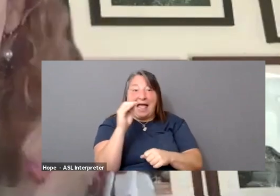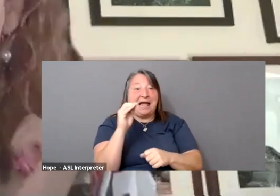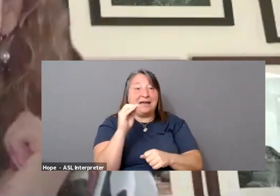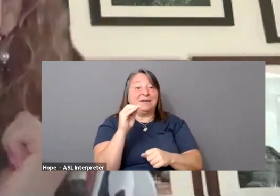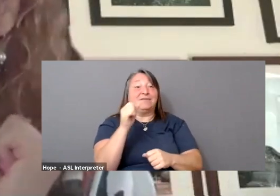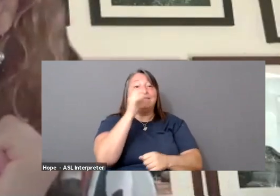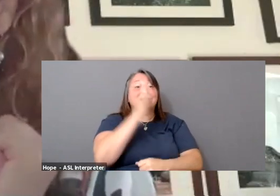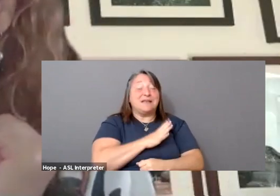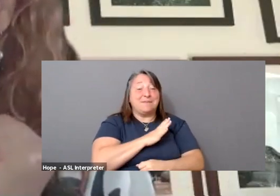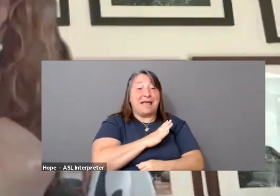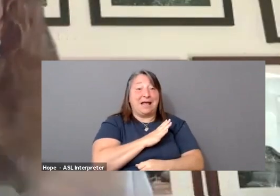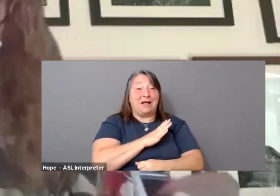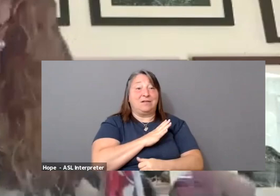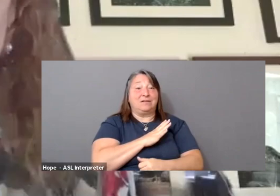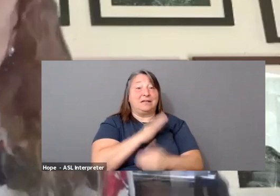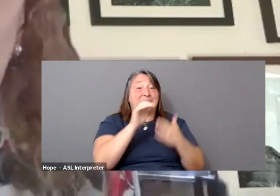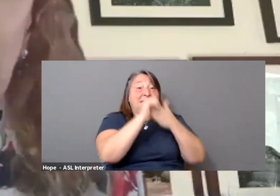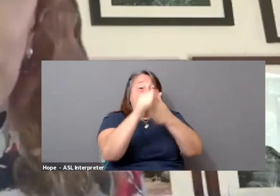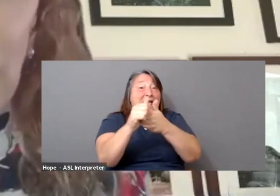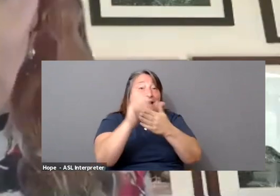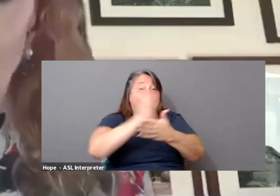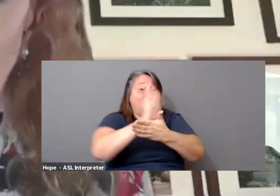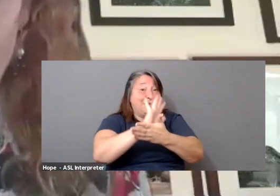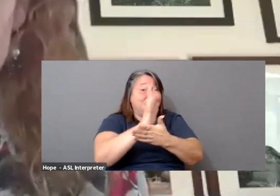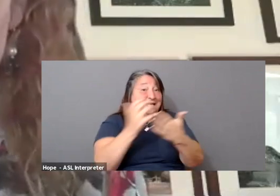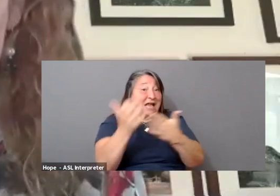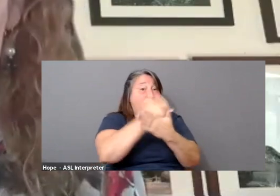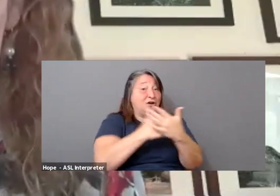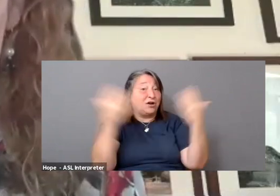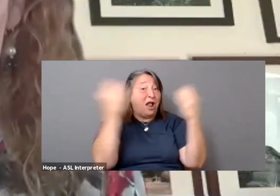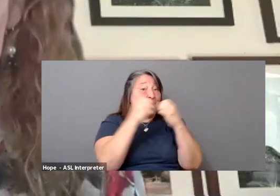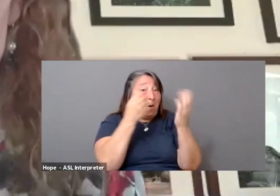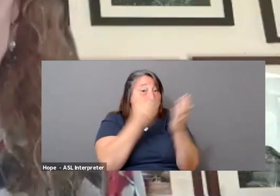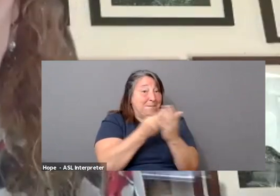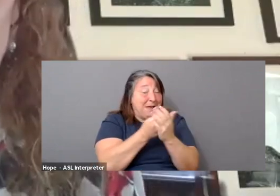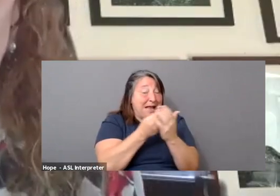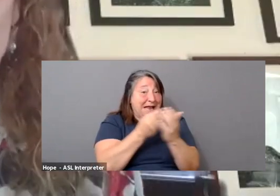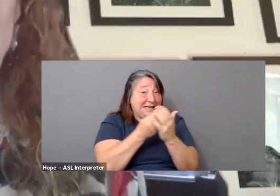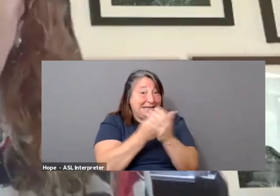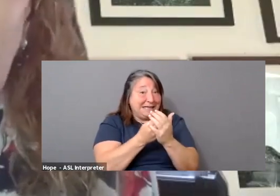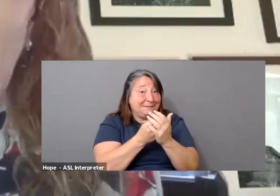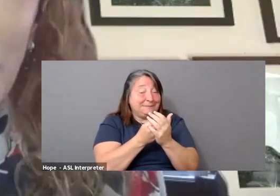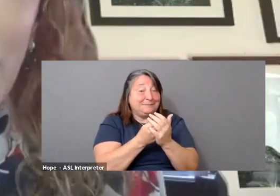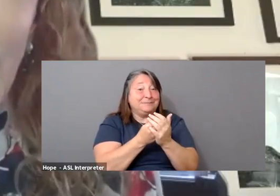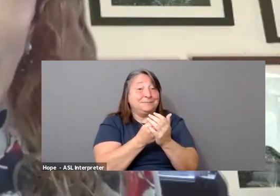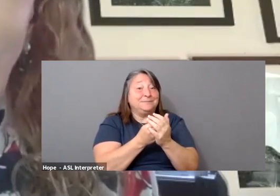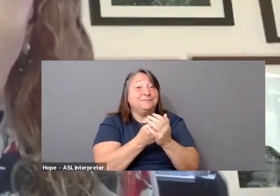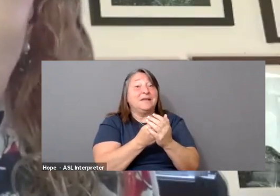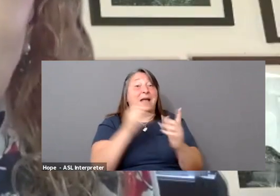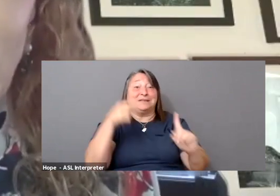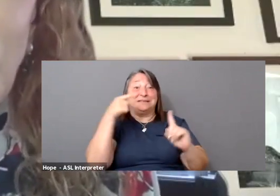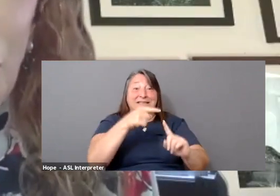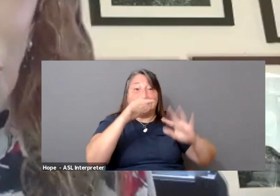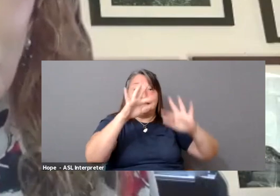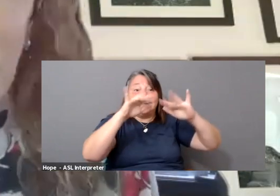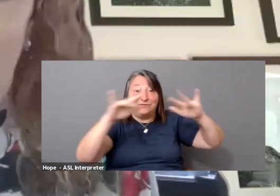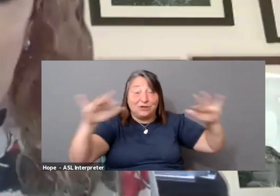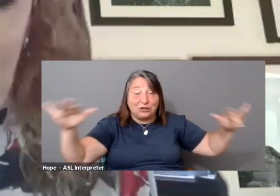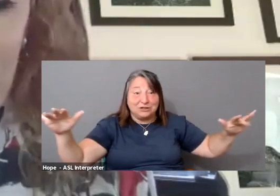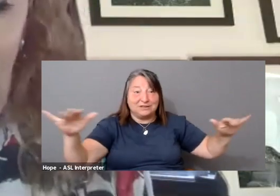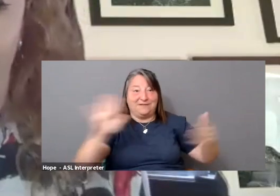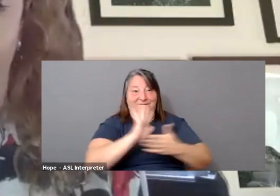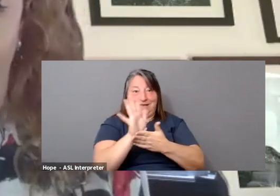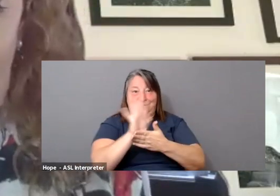films can make a lot more money, you know, at the box office, and particularly diverse, diverse